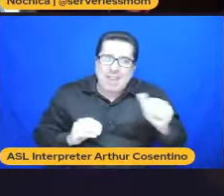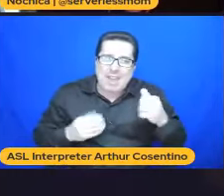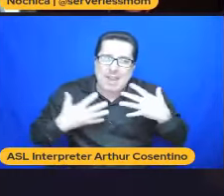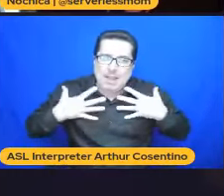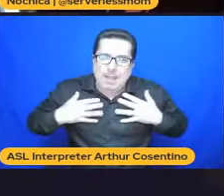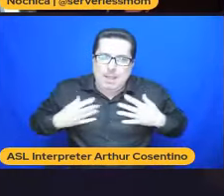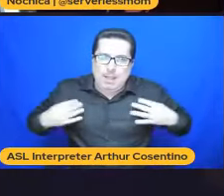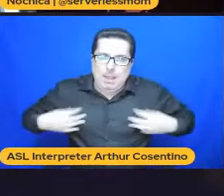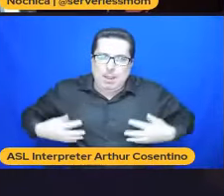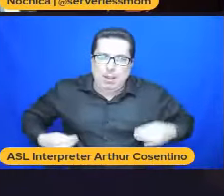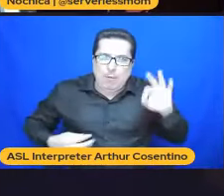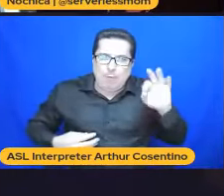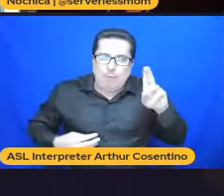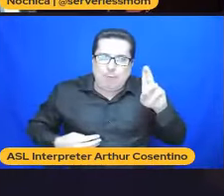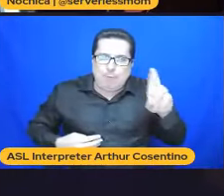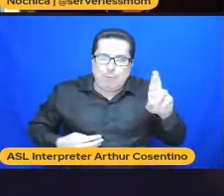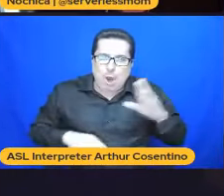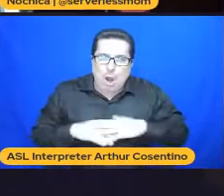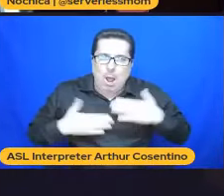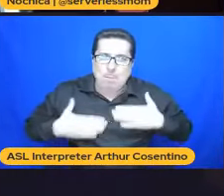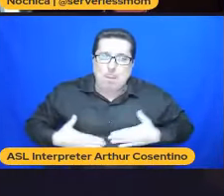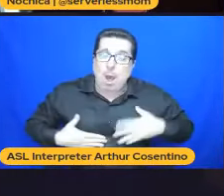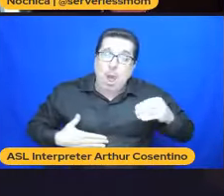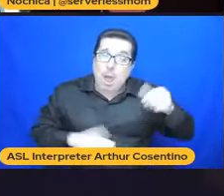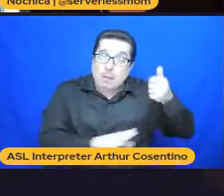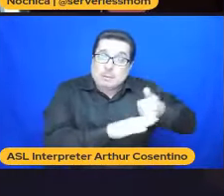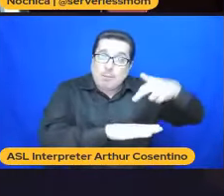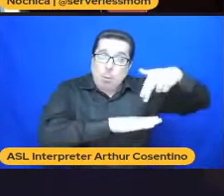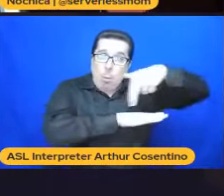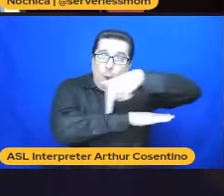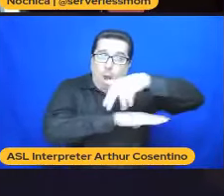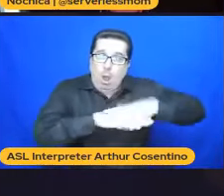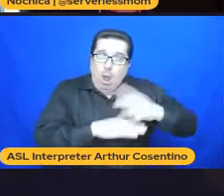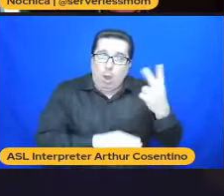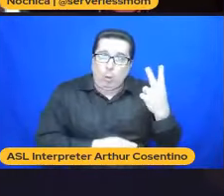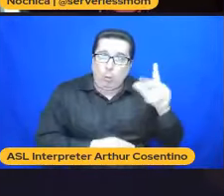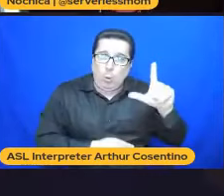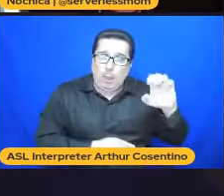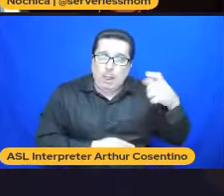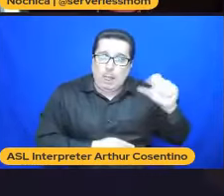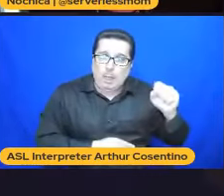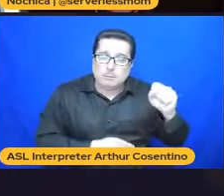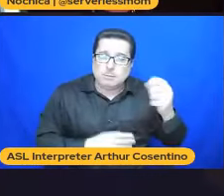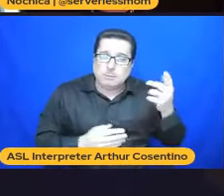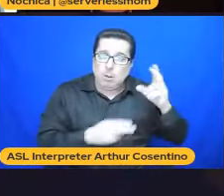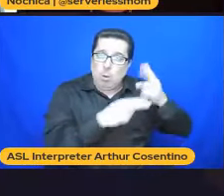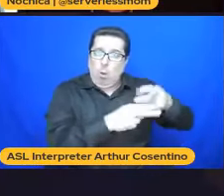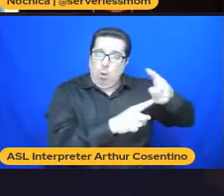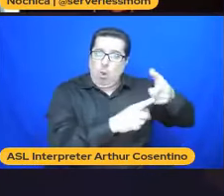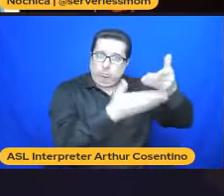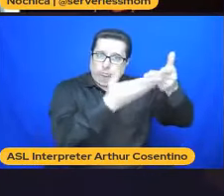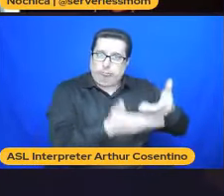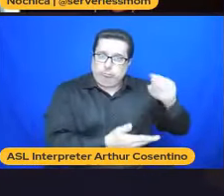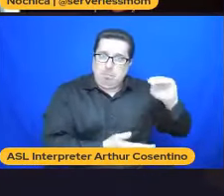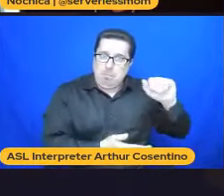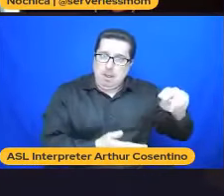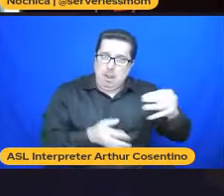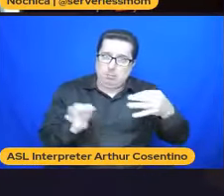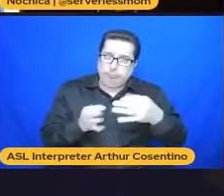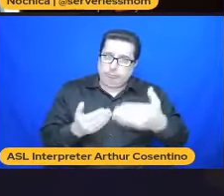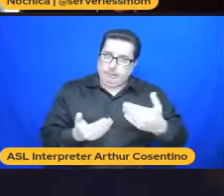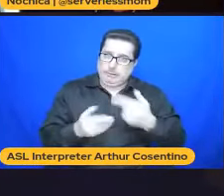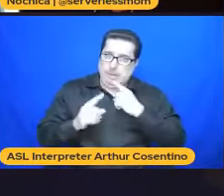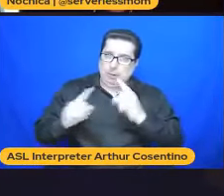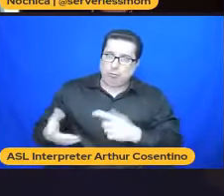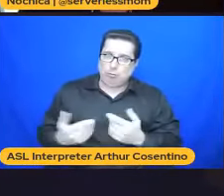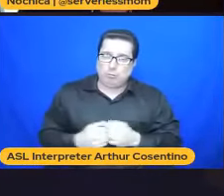walks around on 2 legs, and that's a man. And I just did it in 2 sentences, so I can define anything very easily. And Diogenes says, look, I've